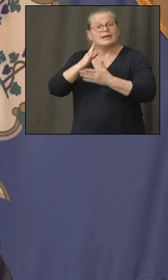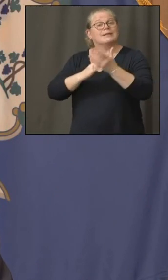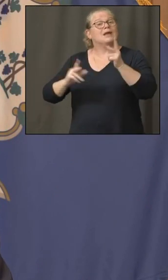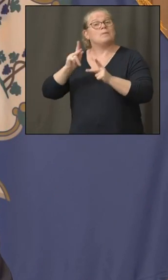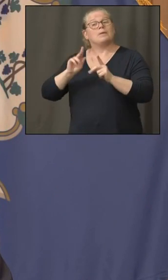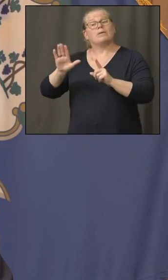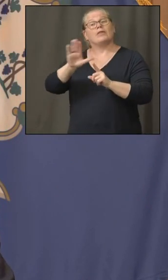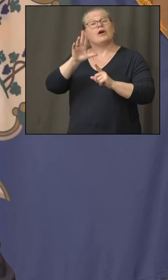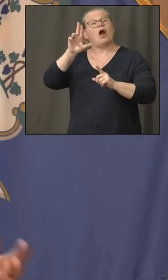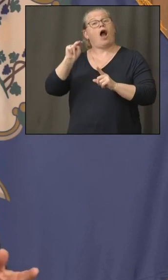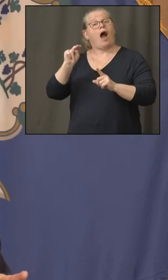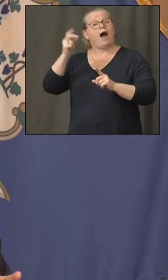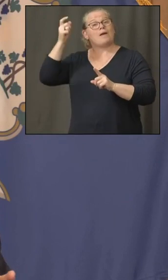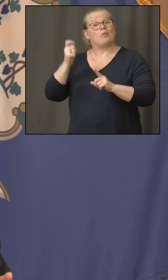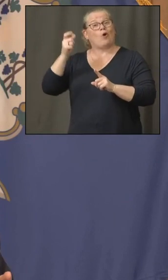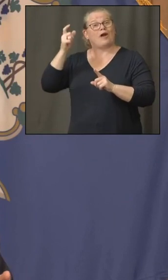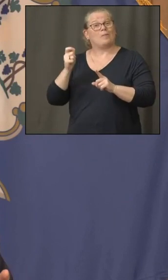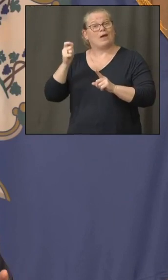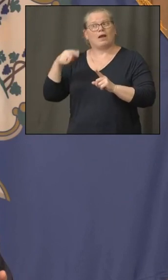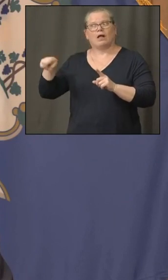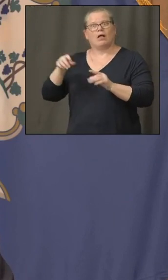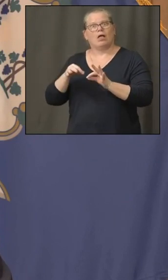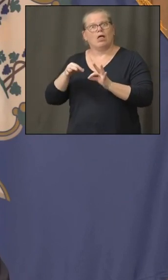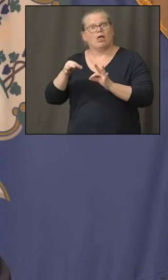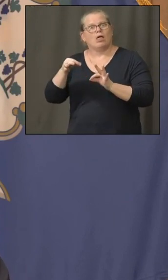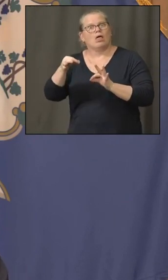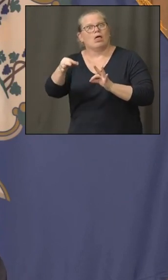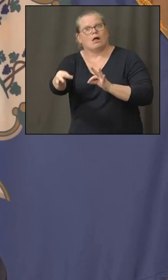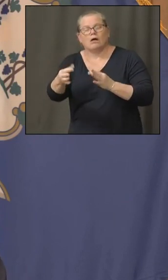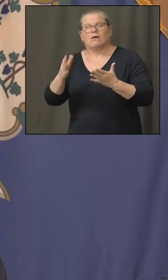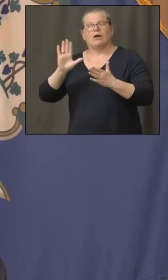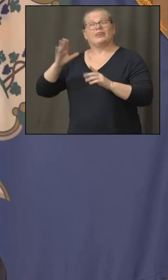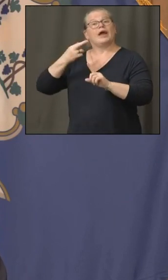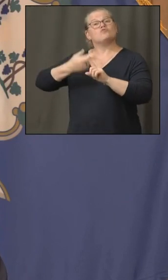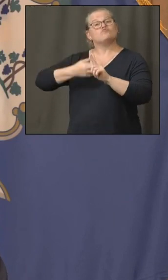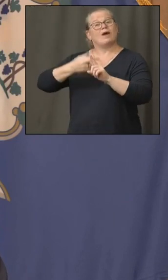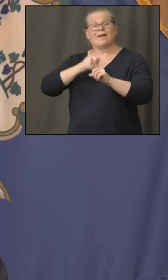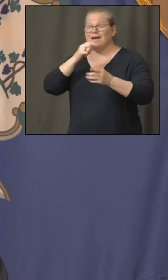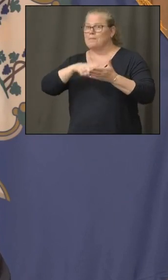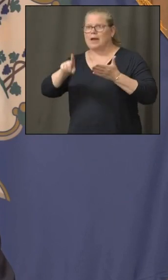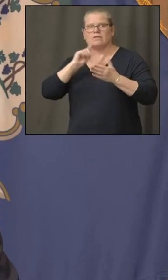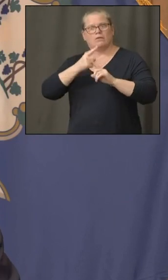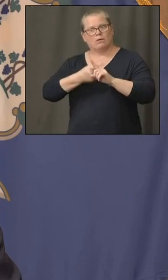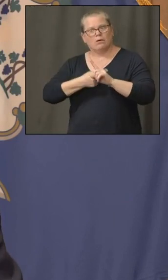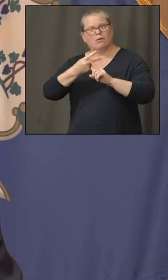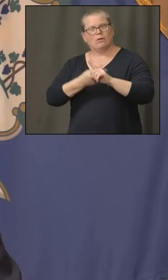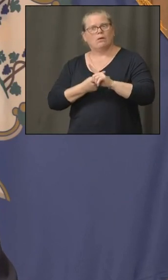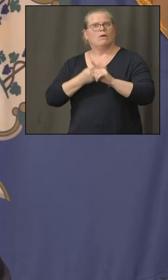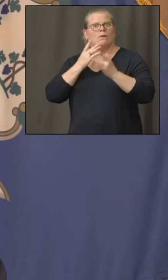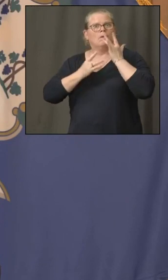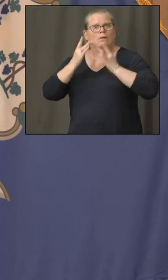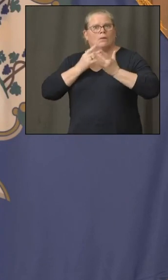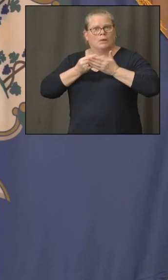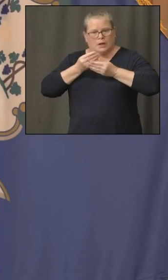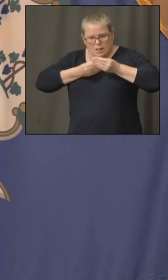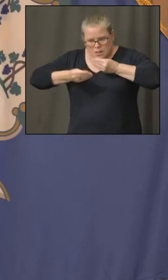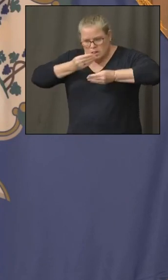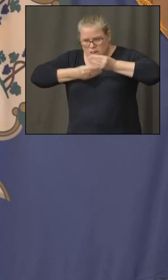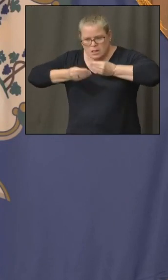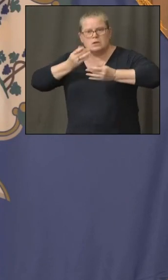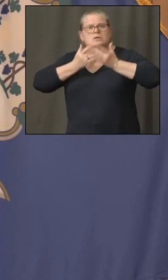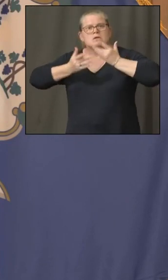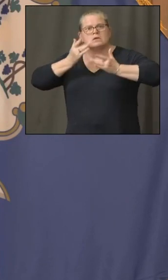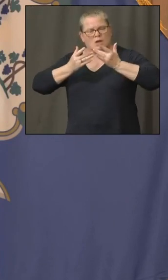compensation. They're in a stretched position. Maybe they had to put off paying rent for a period of time. So we're going to be there to provide